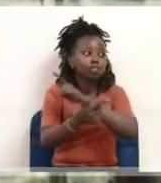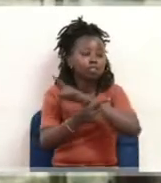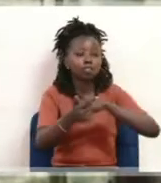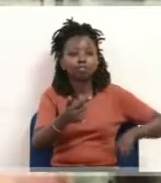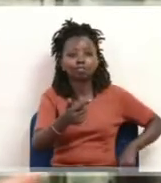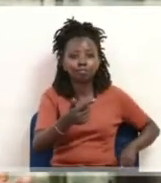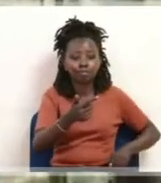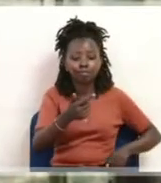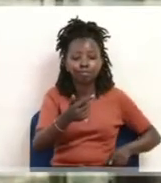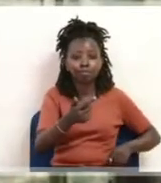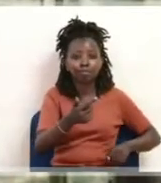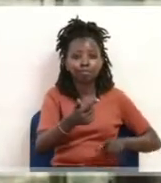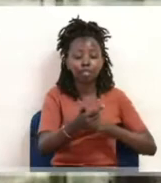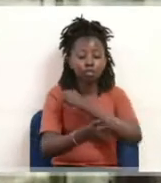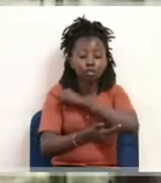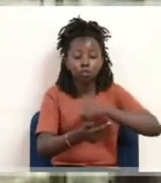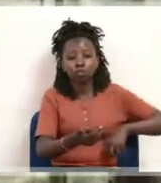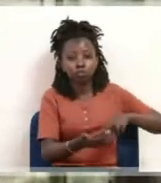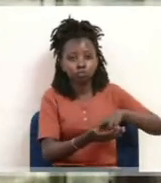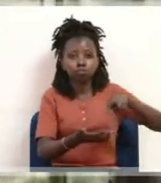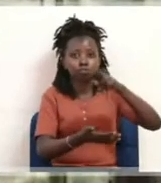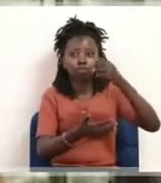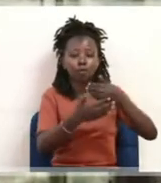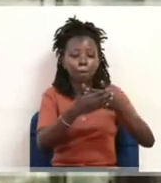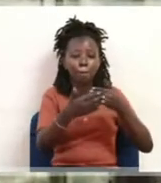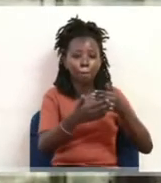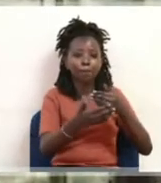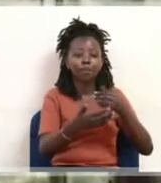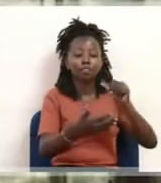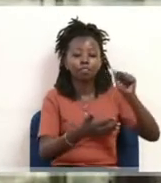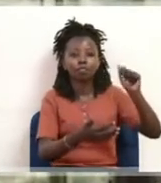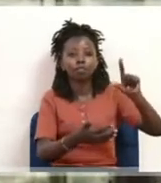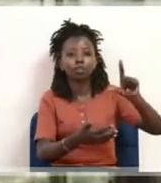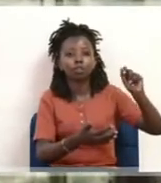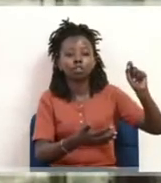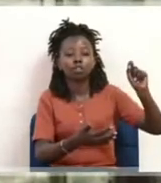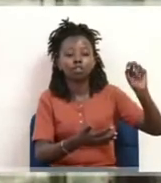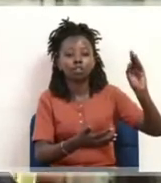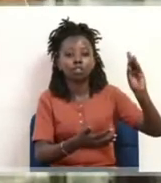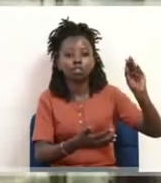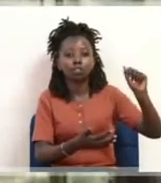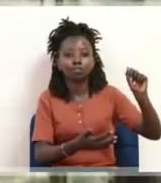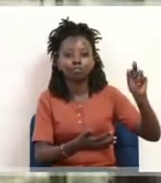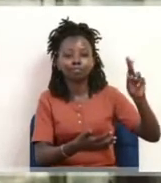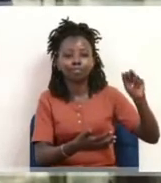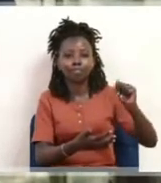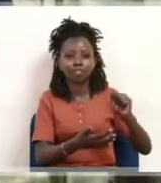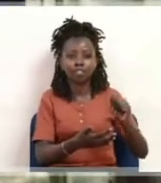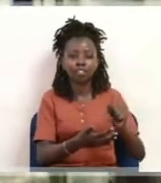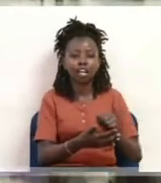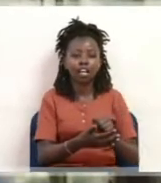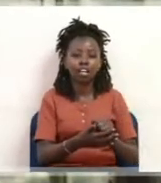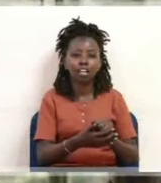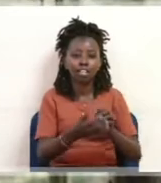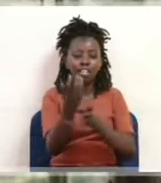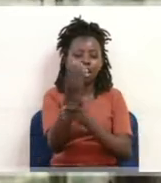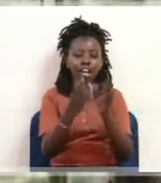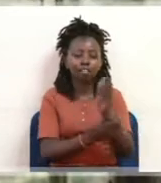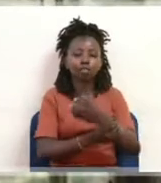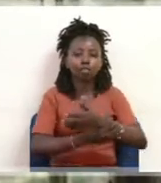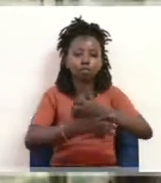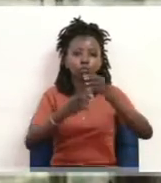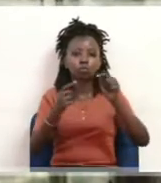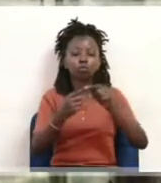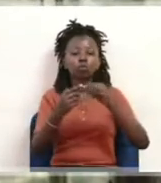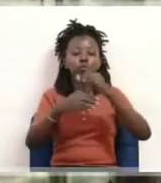arose from before the altar of the Lord, from kneeling on his knees with his hand spread up to heaven. You